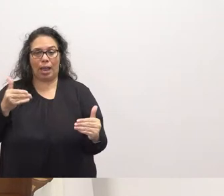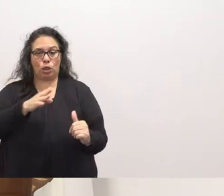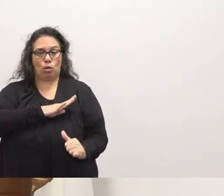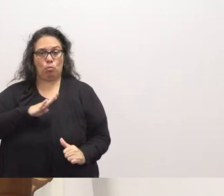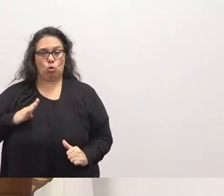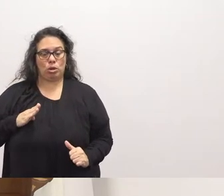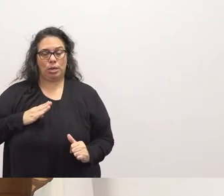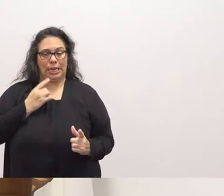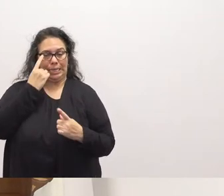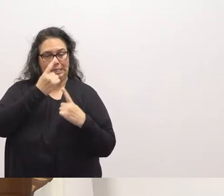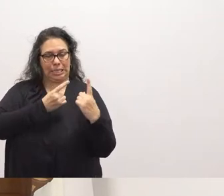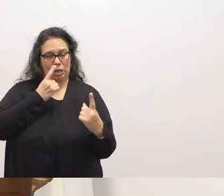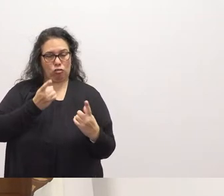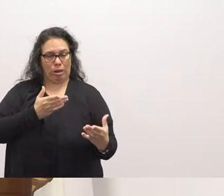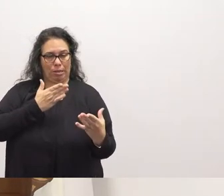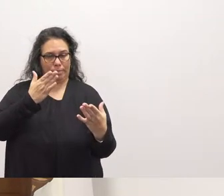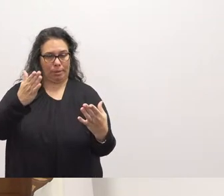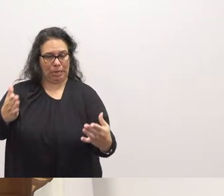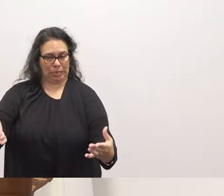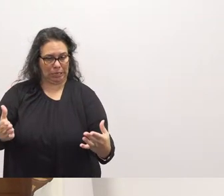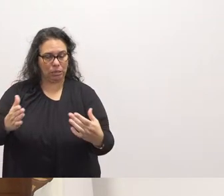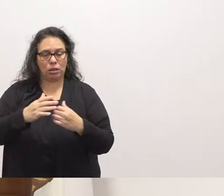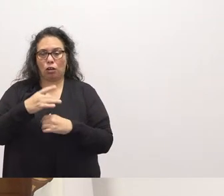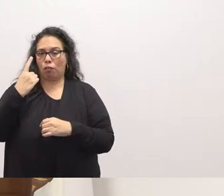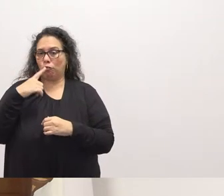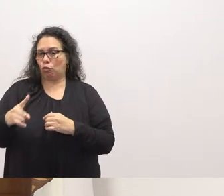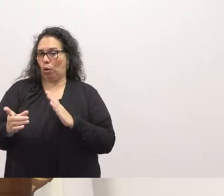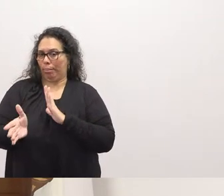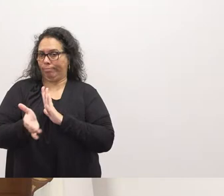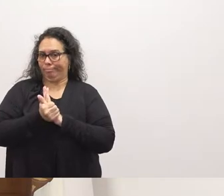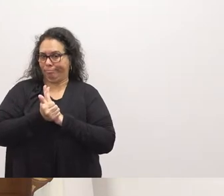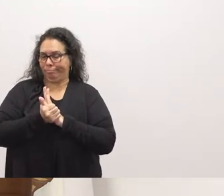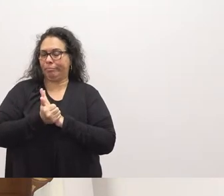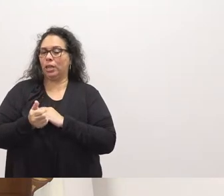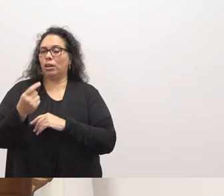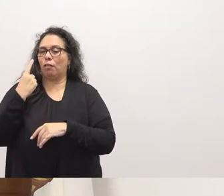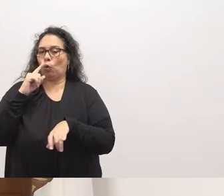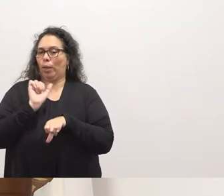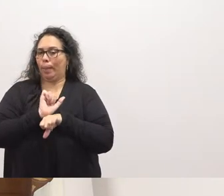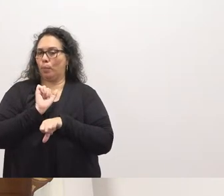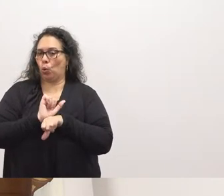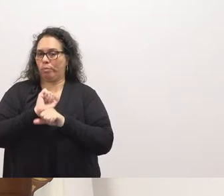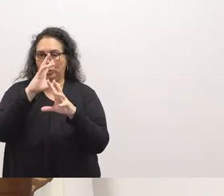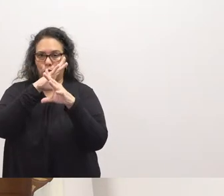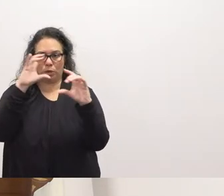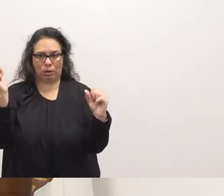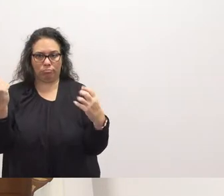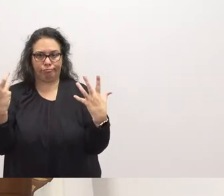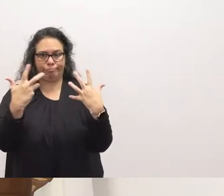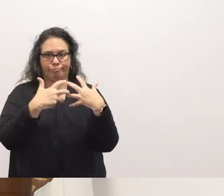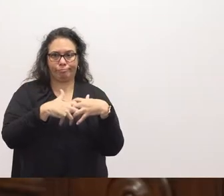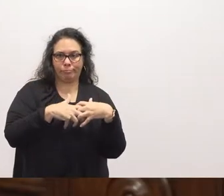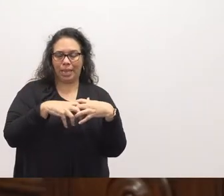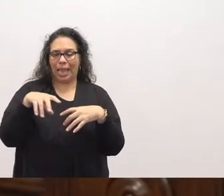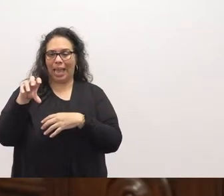the recommended approval for the amendment to the employment agreement for the superintendent, in alignment with